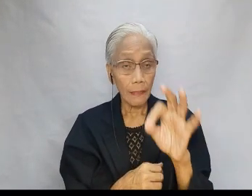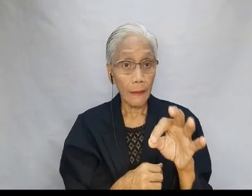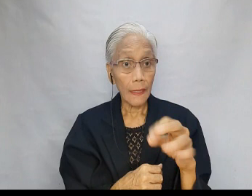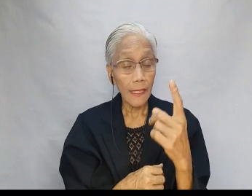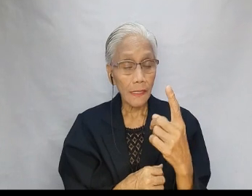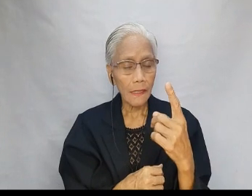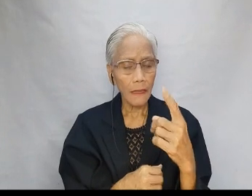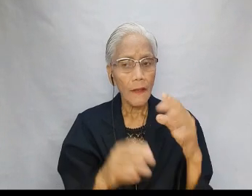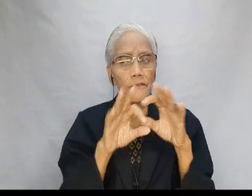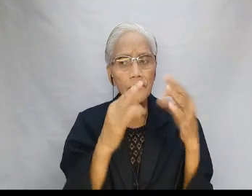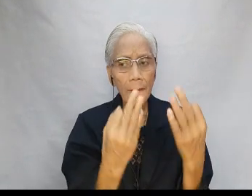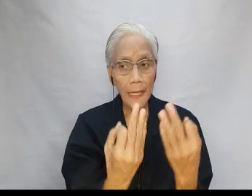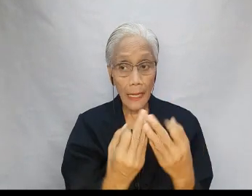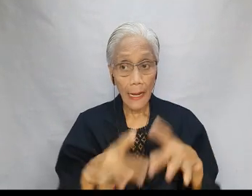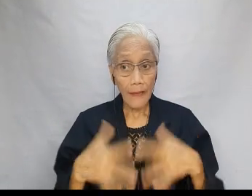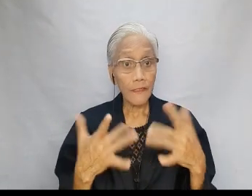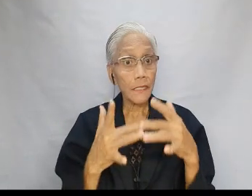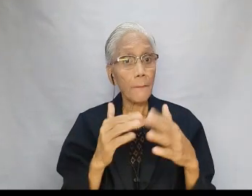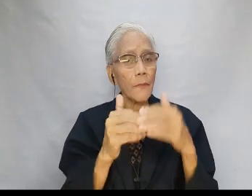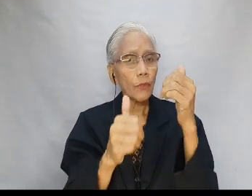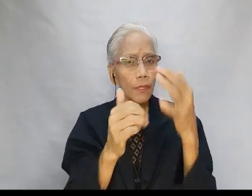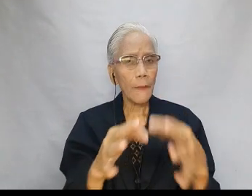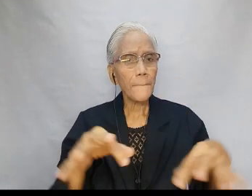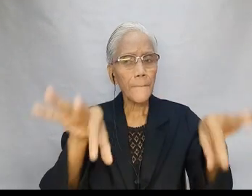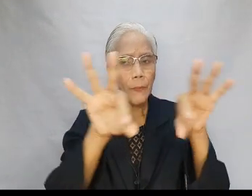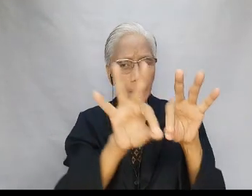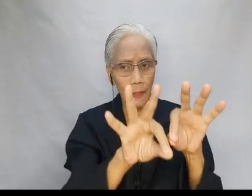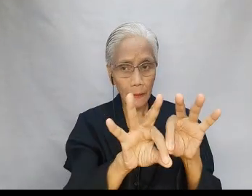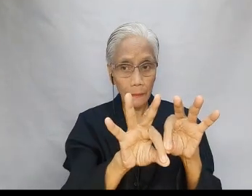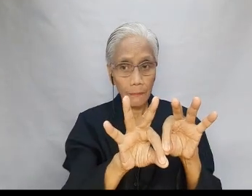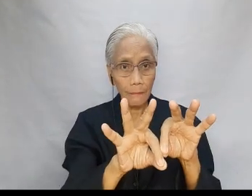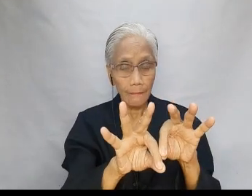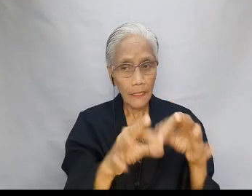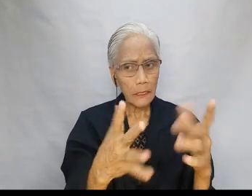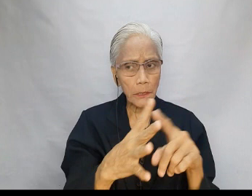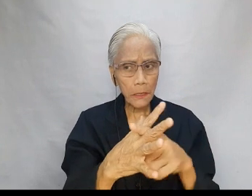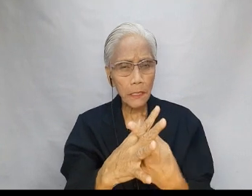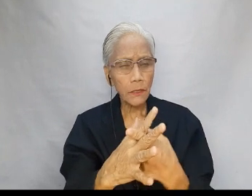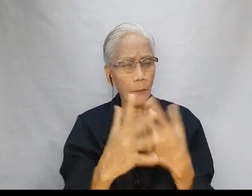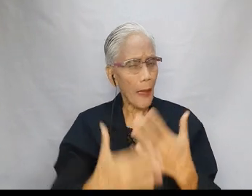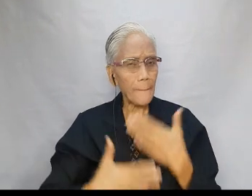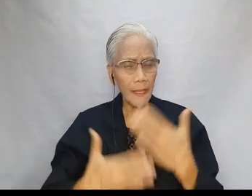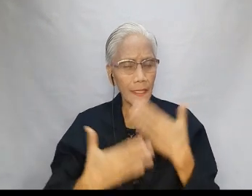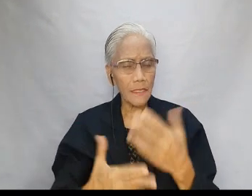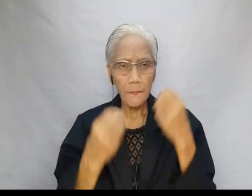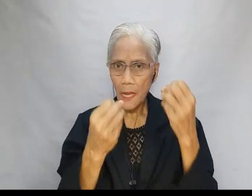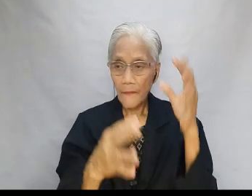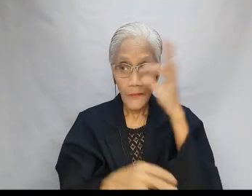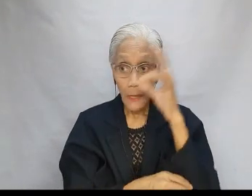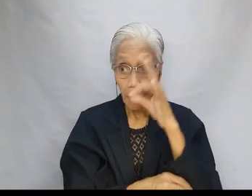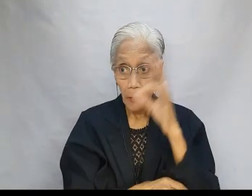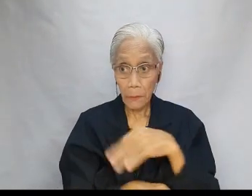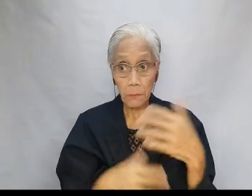one finding is that family life is the most important source of happiness for many Filipinos. In